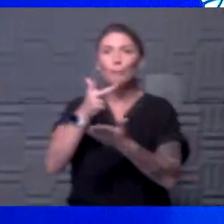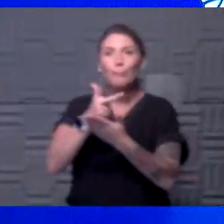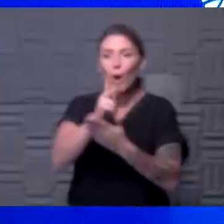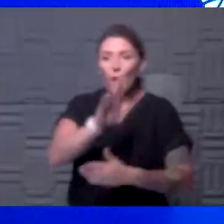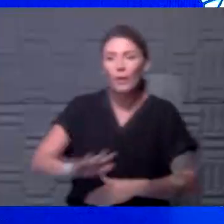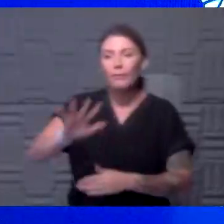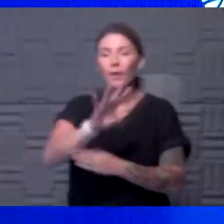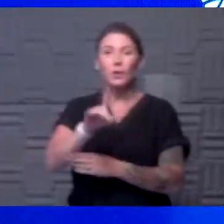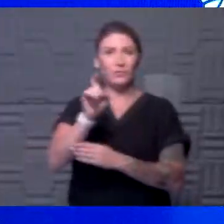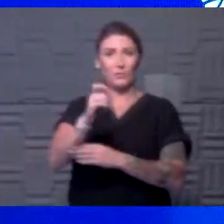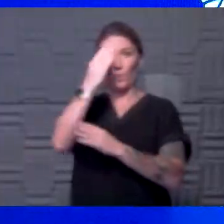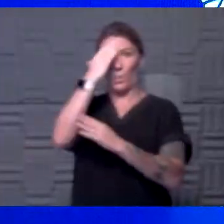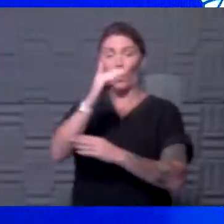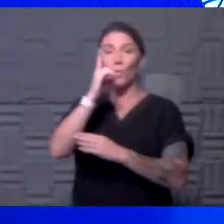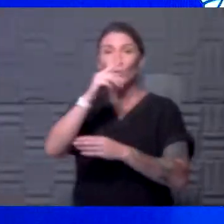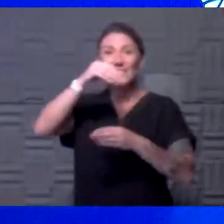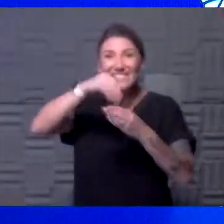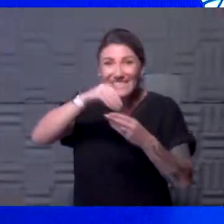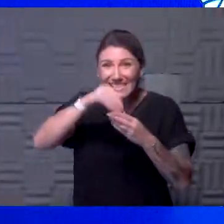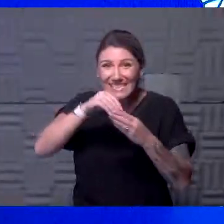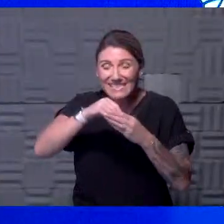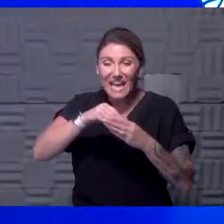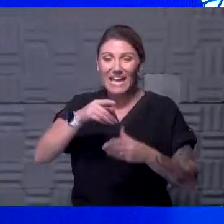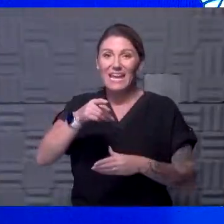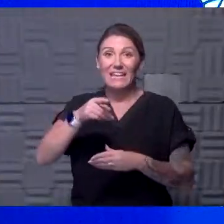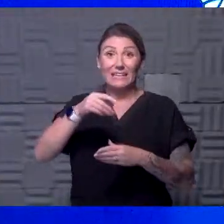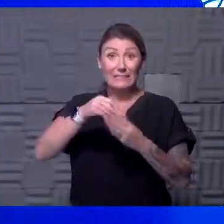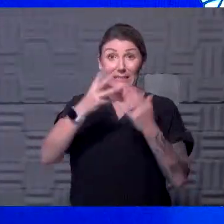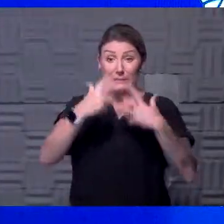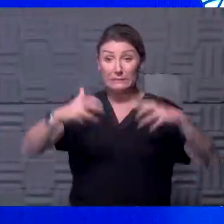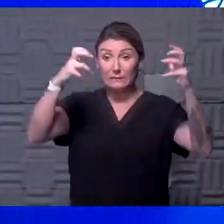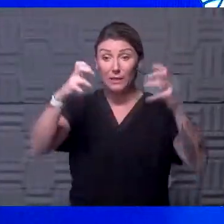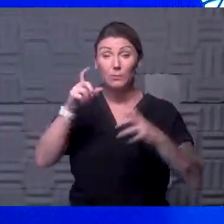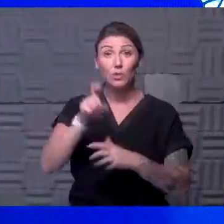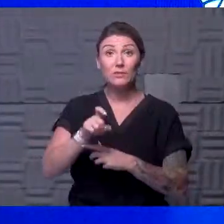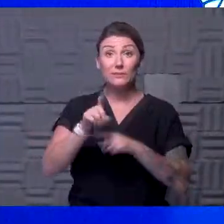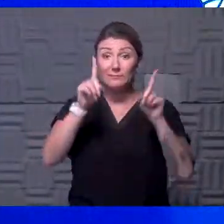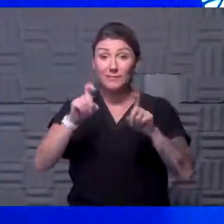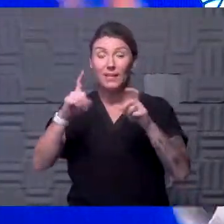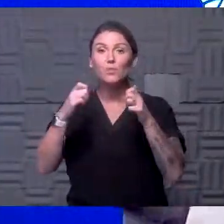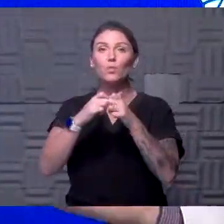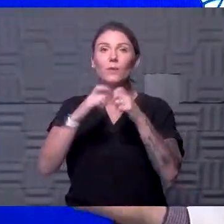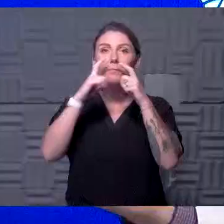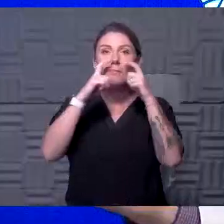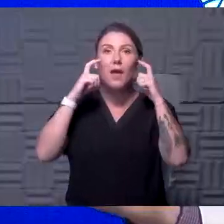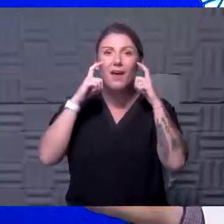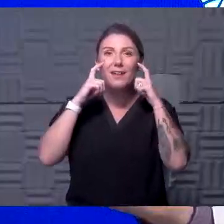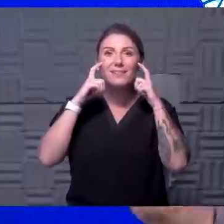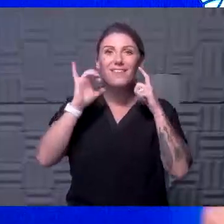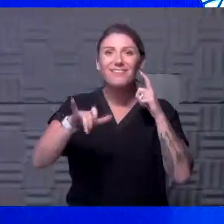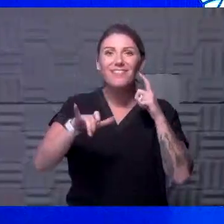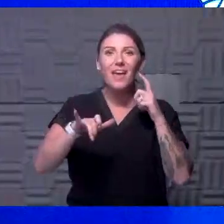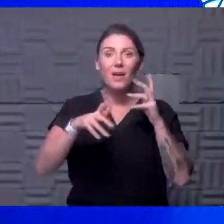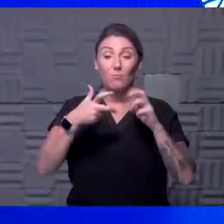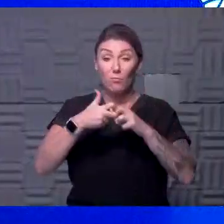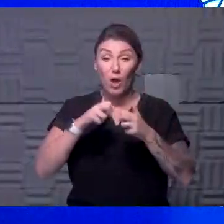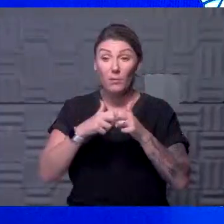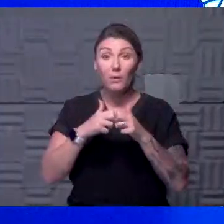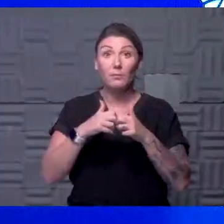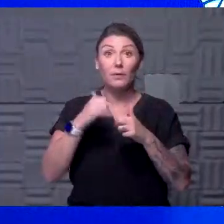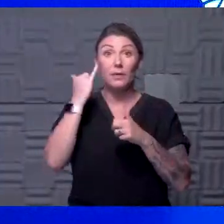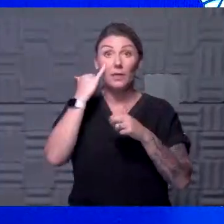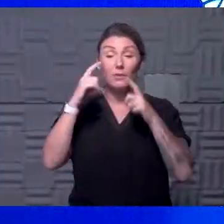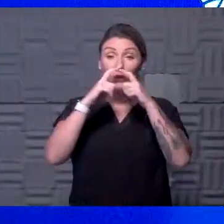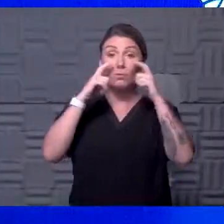stadium. And if you're going to scream with the mask on, because the problem is that's when you're going to project the most secretions. And so don't